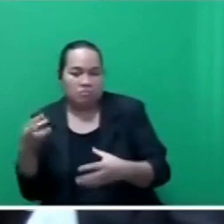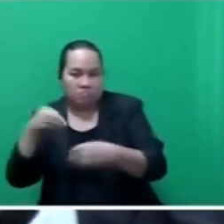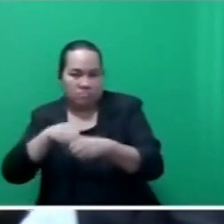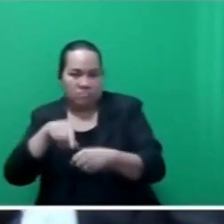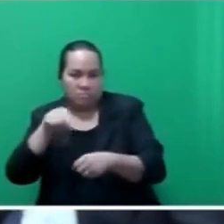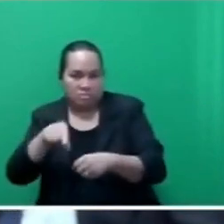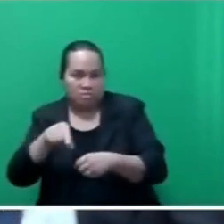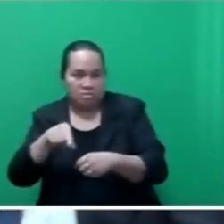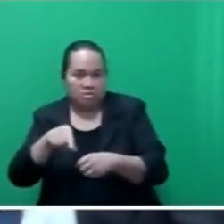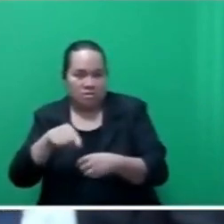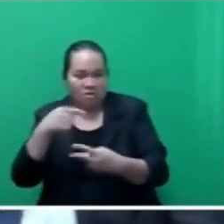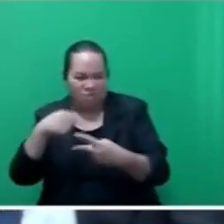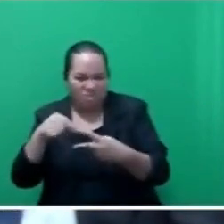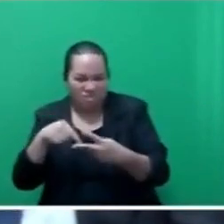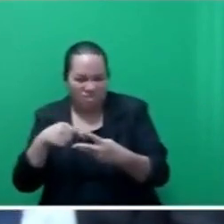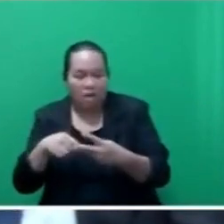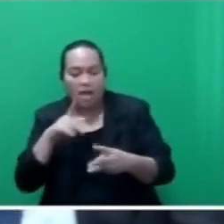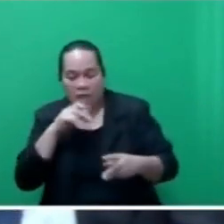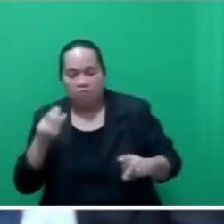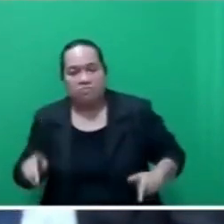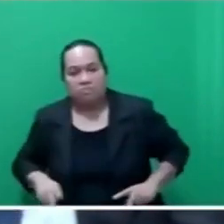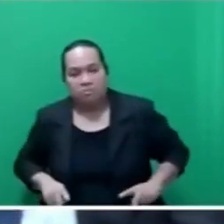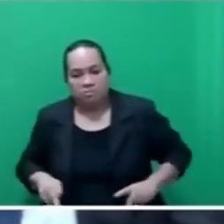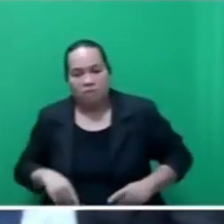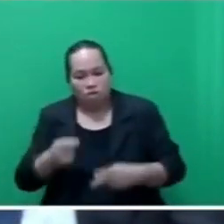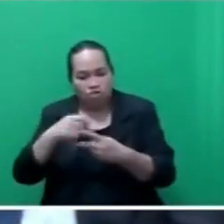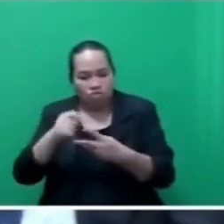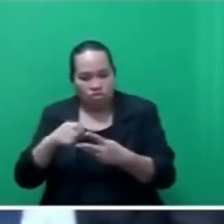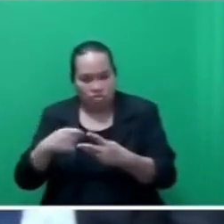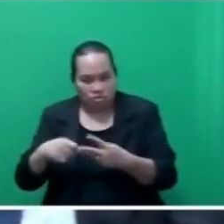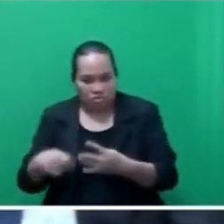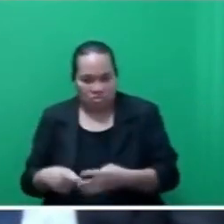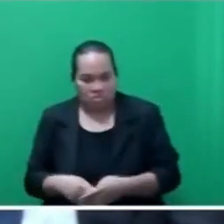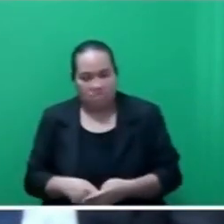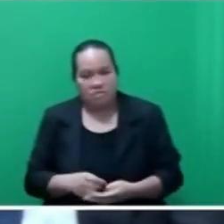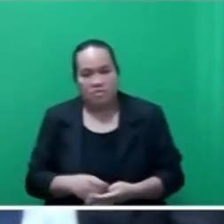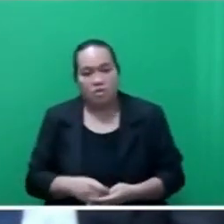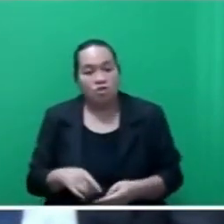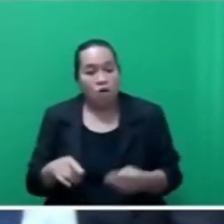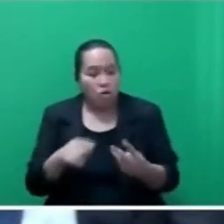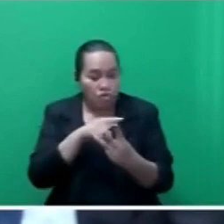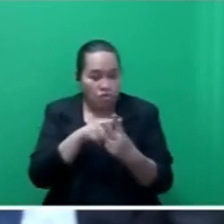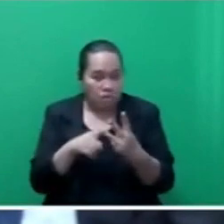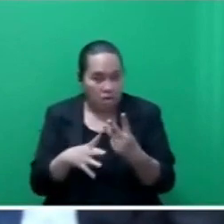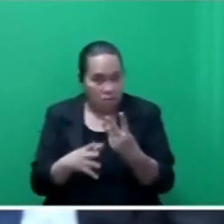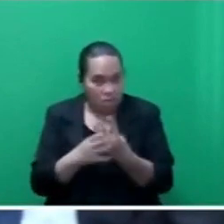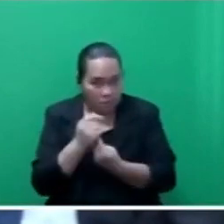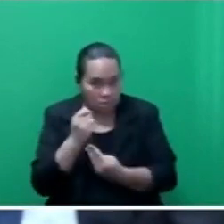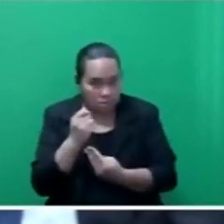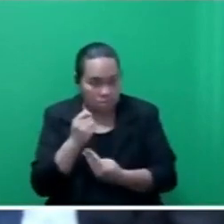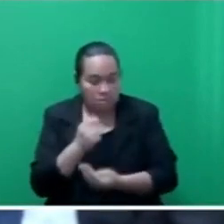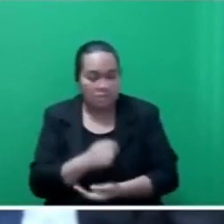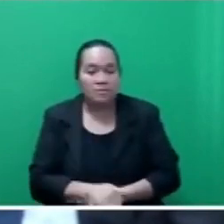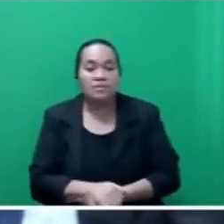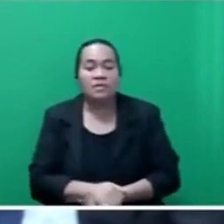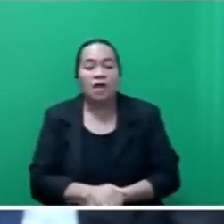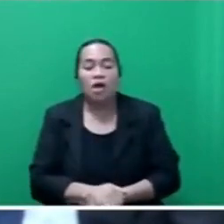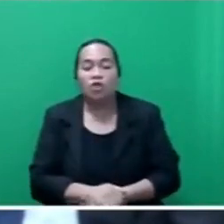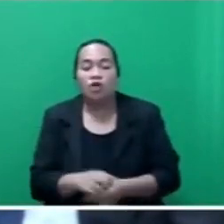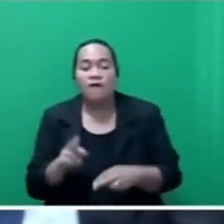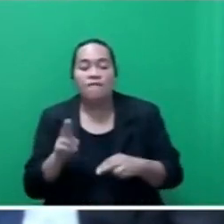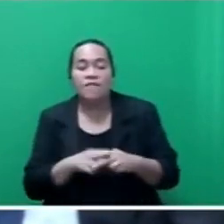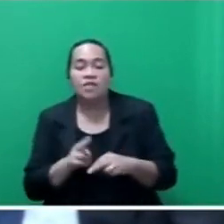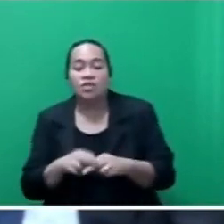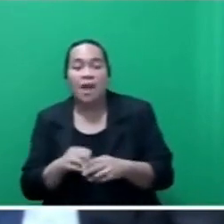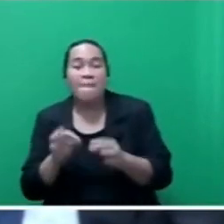qualifies for the kidney dialysis. So beginning to see that we actually align those 3 together. The Fiji Pharmaceutical and Biomedical